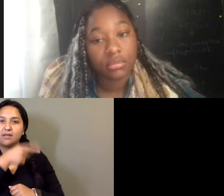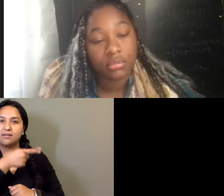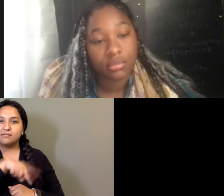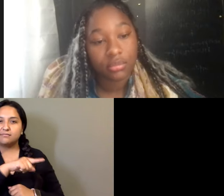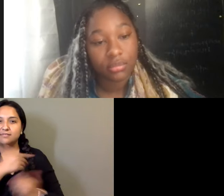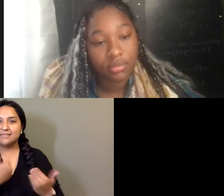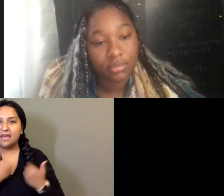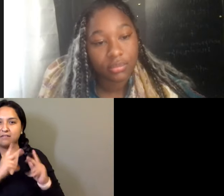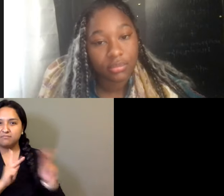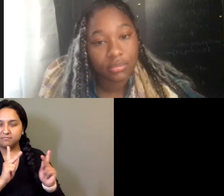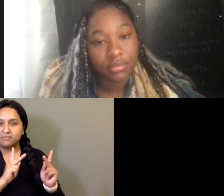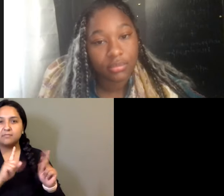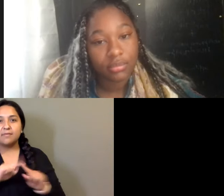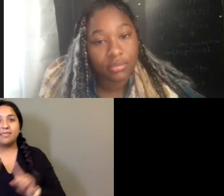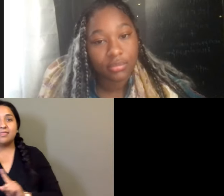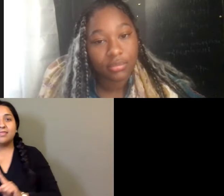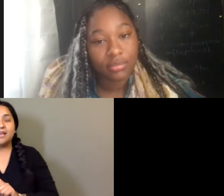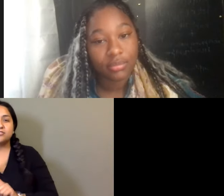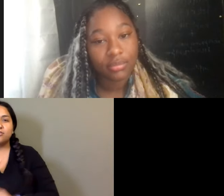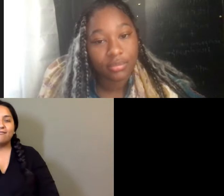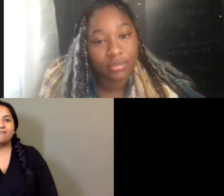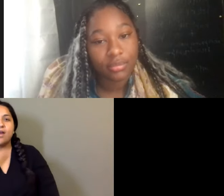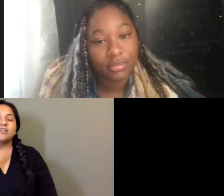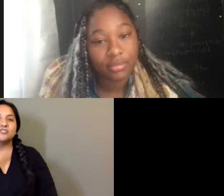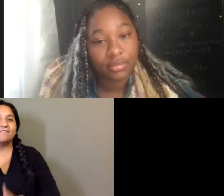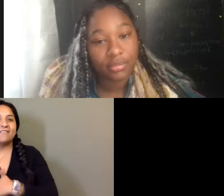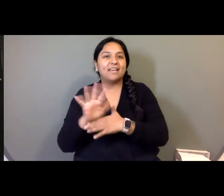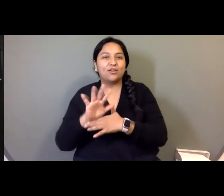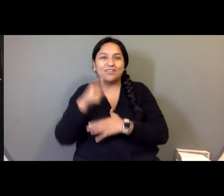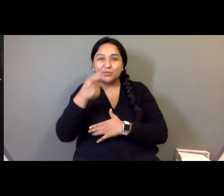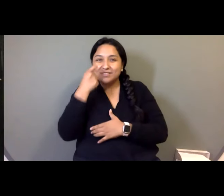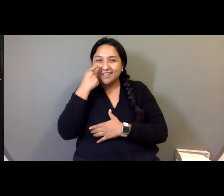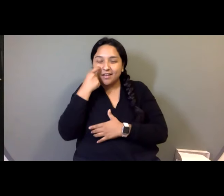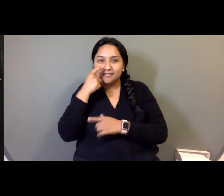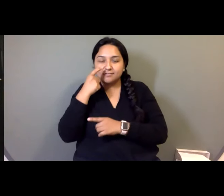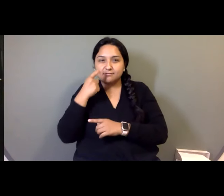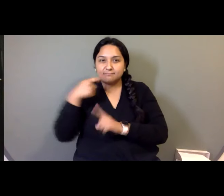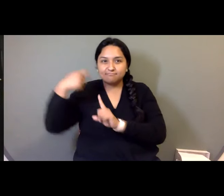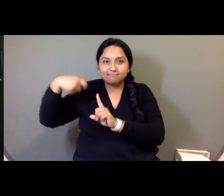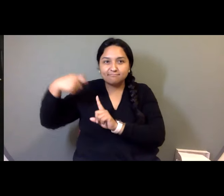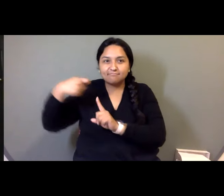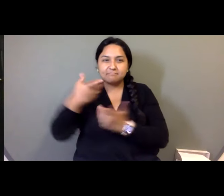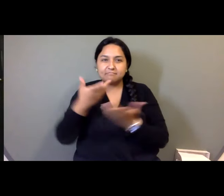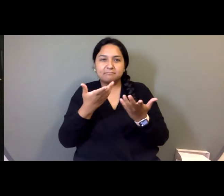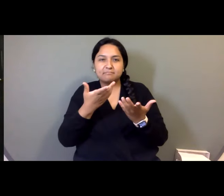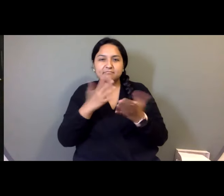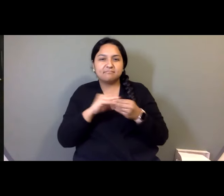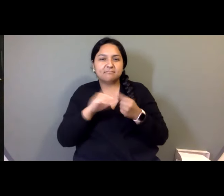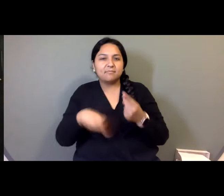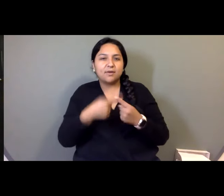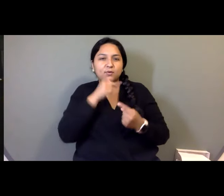actually your fresh off of the presses video that you just made. Can you tell us about who you are and about the video that you just